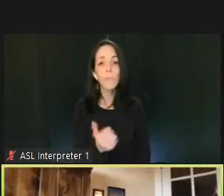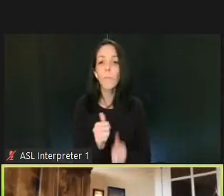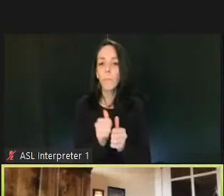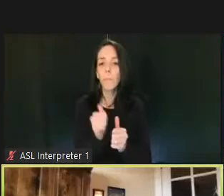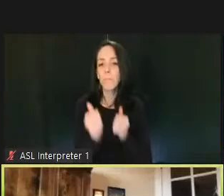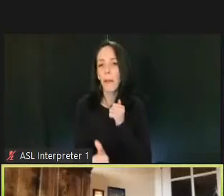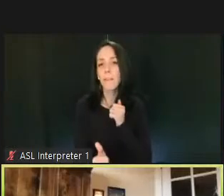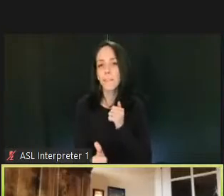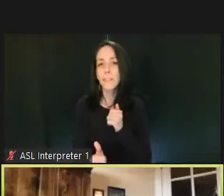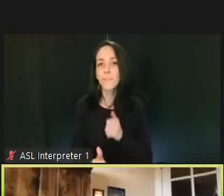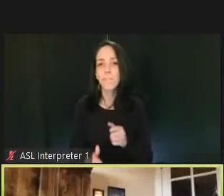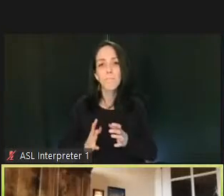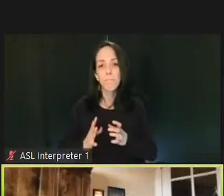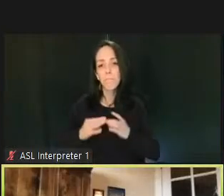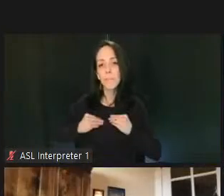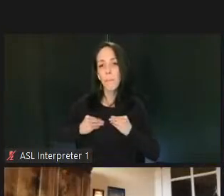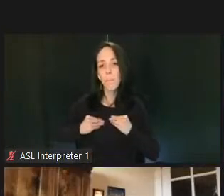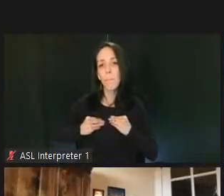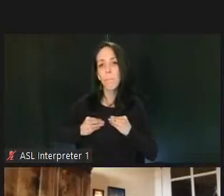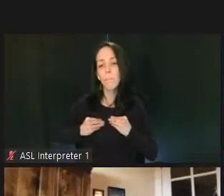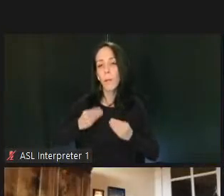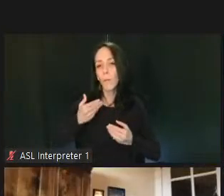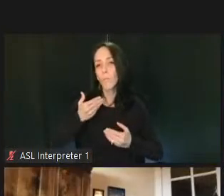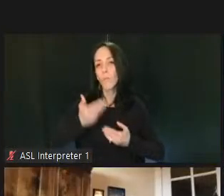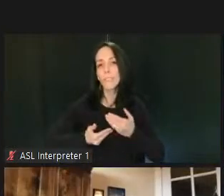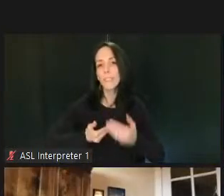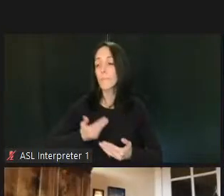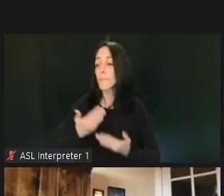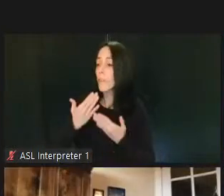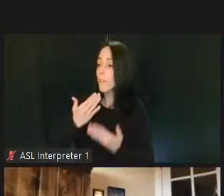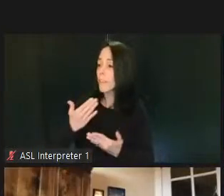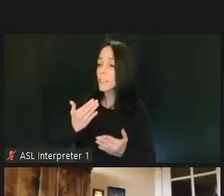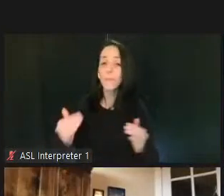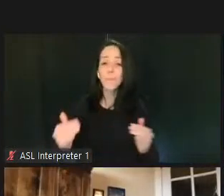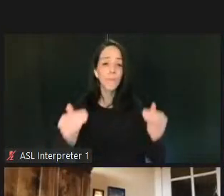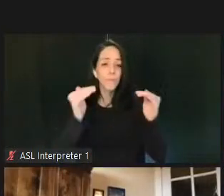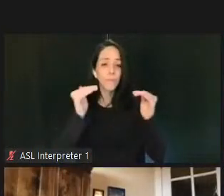passes. Thank you, Chair Beachy. Next slide, please.